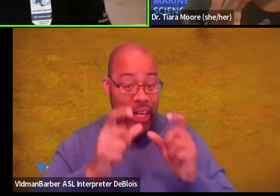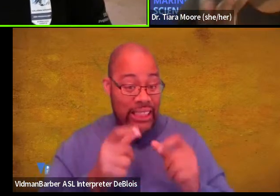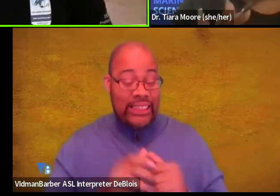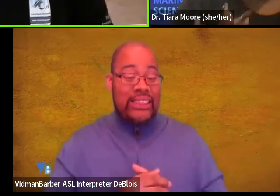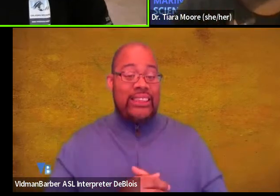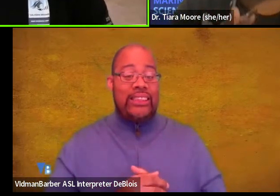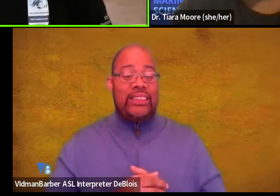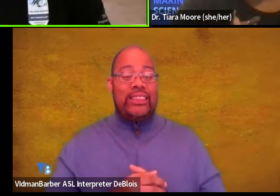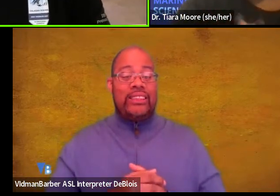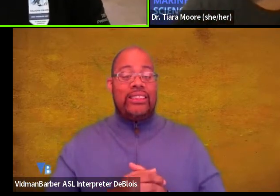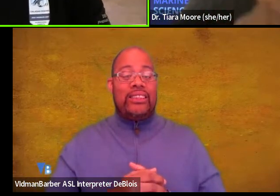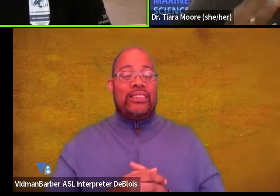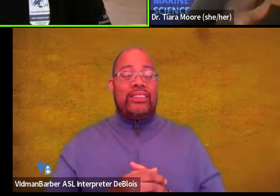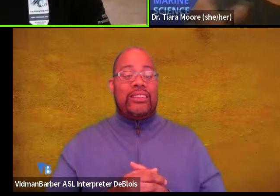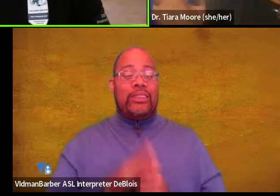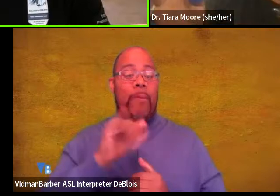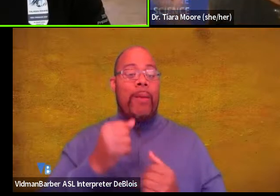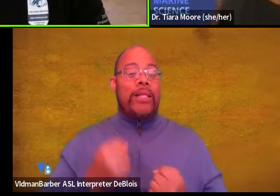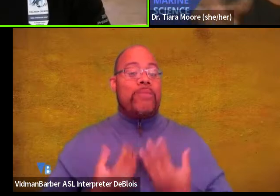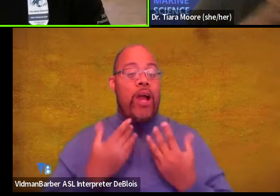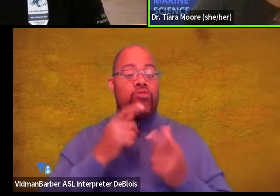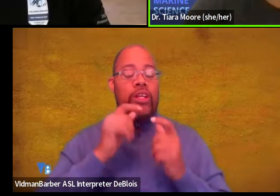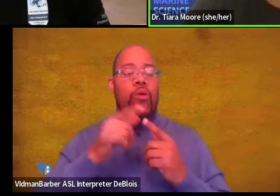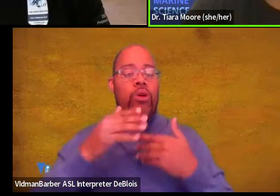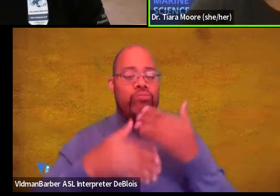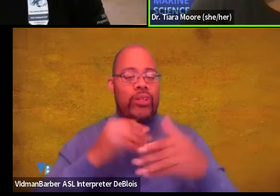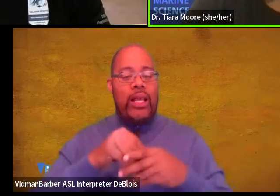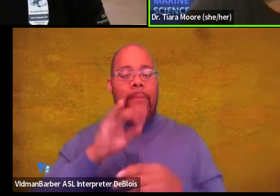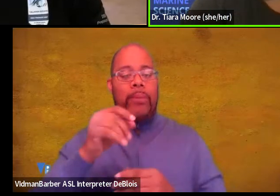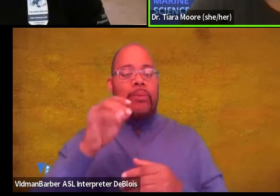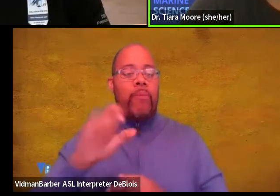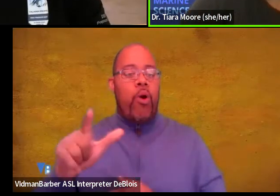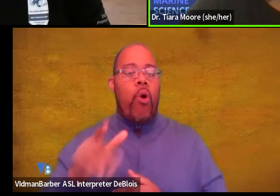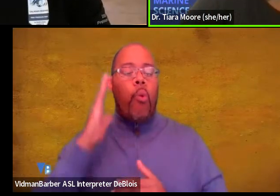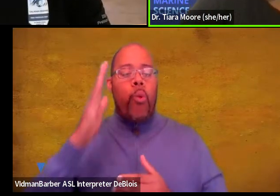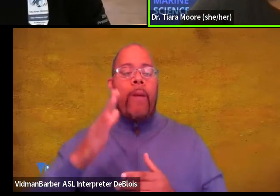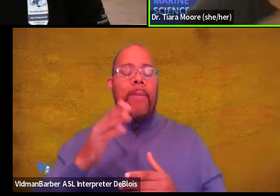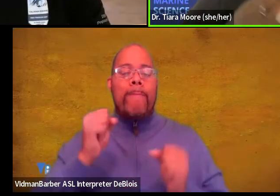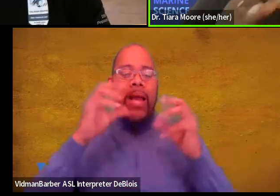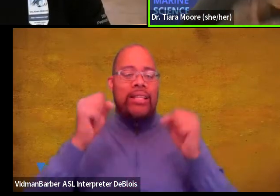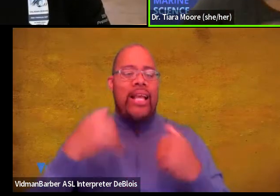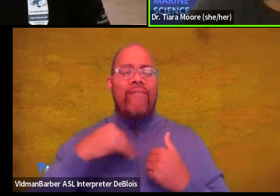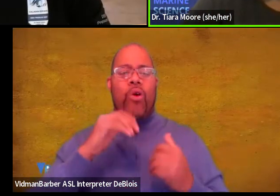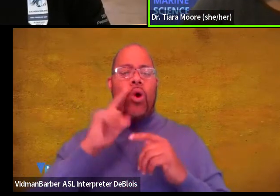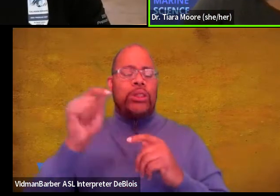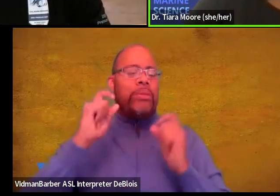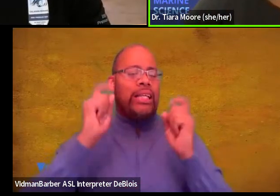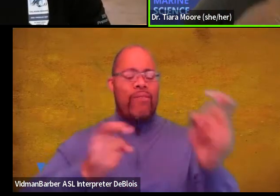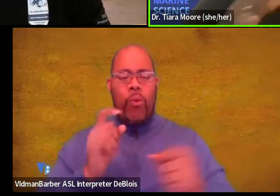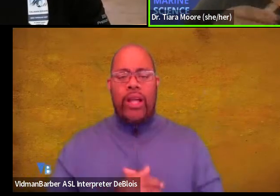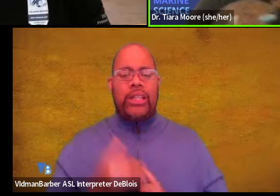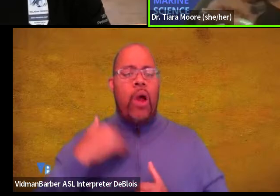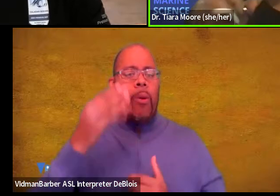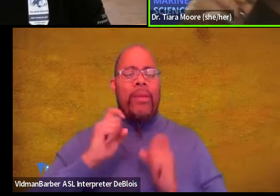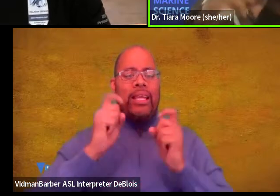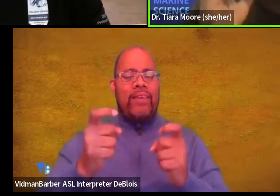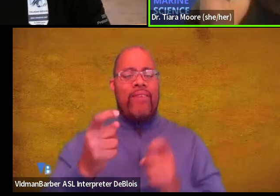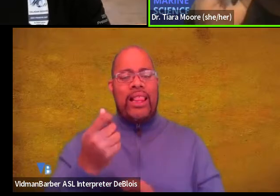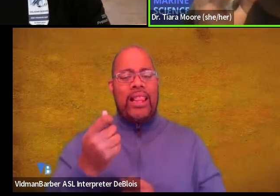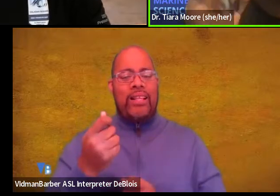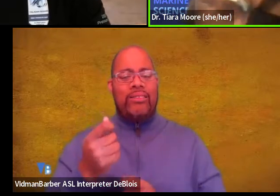BIMS inspired drinks, and then we're going to roll into the BIMS ball, and it's going to be amazing. We have awesome giveaways. I'm going to be giving a